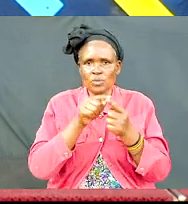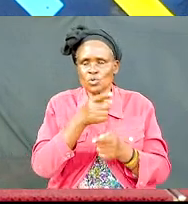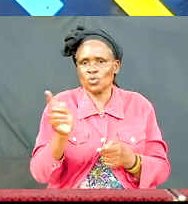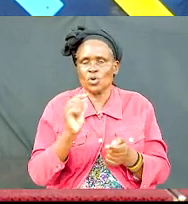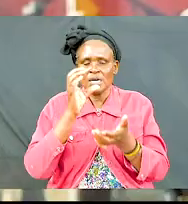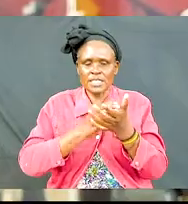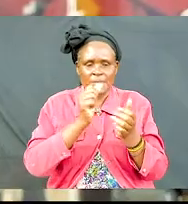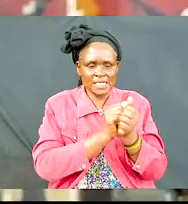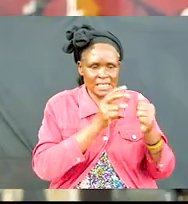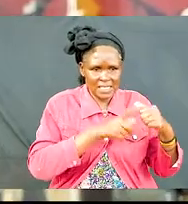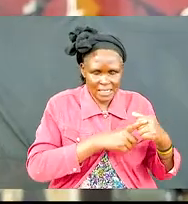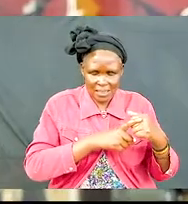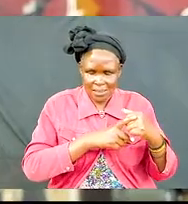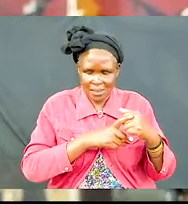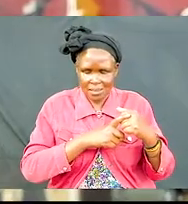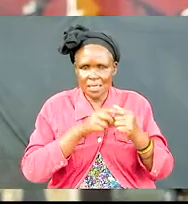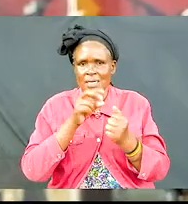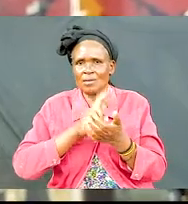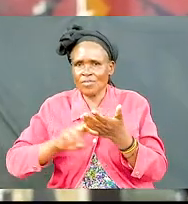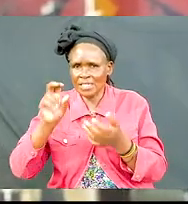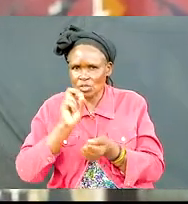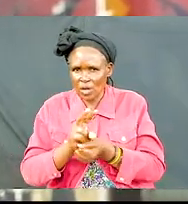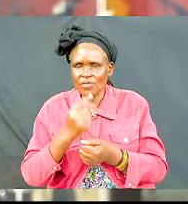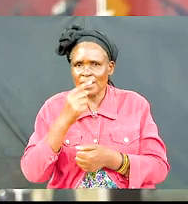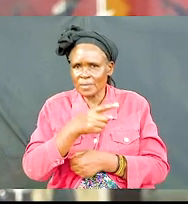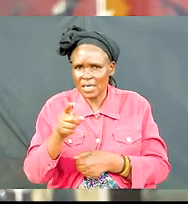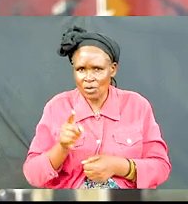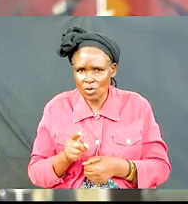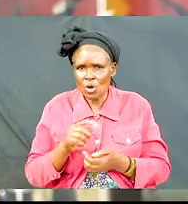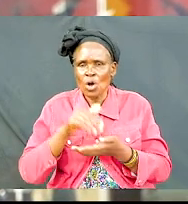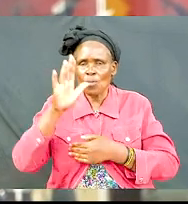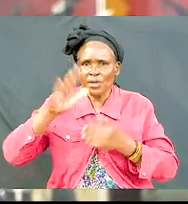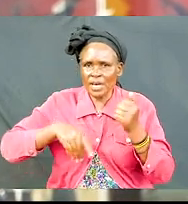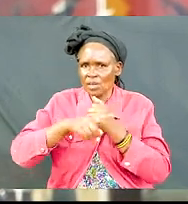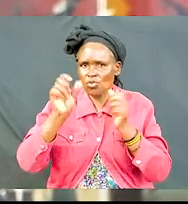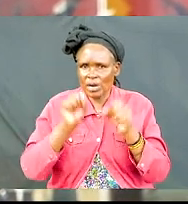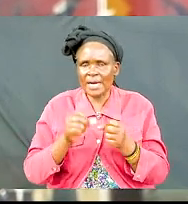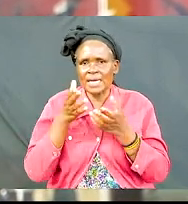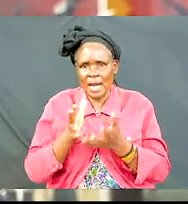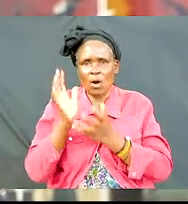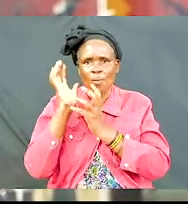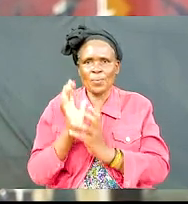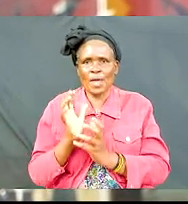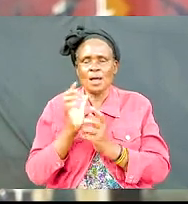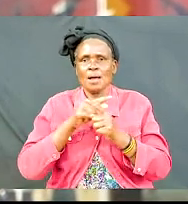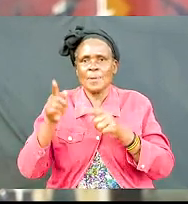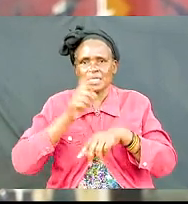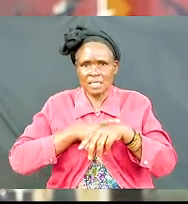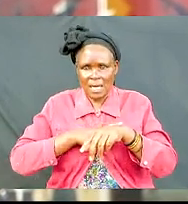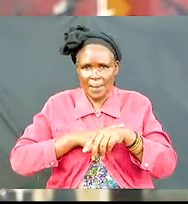16, verse 12. I have much more to say to you, more than you can now bear. But when